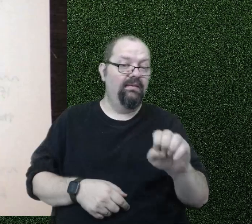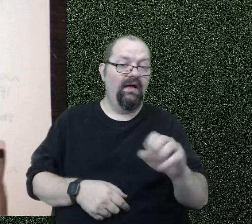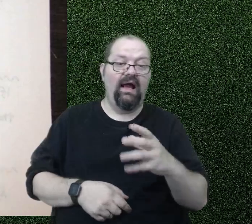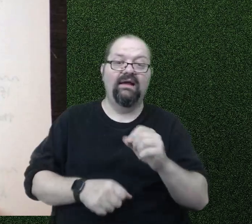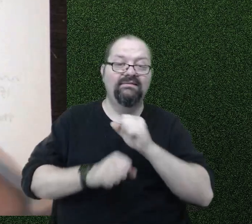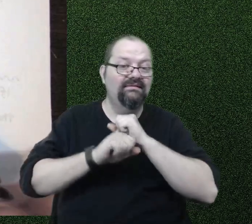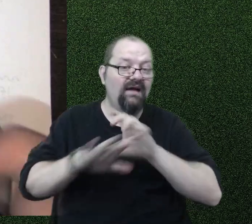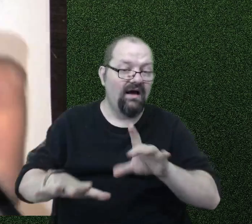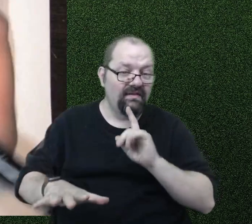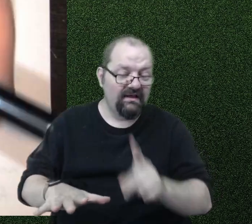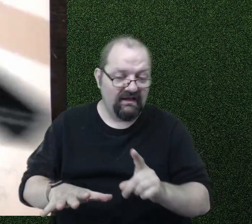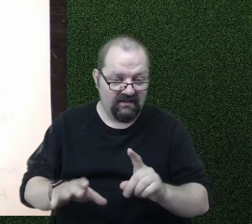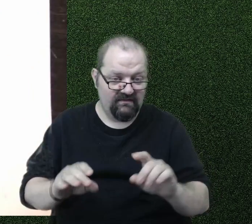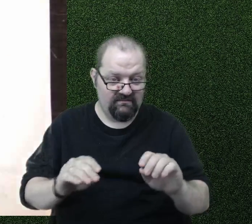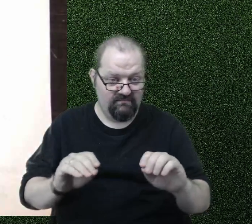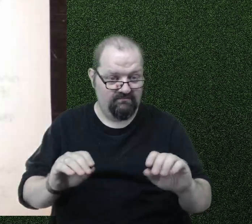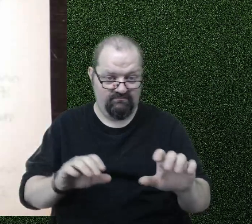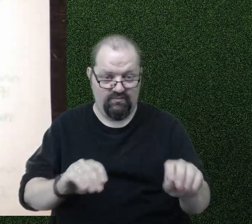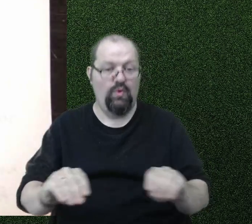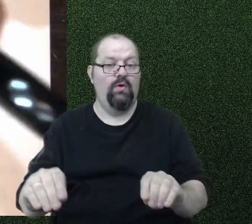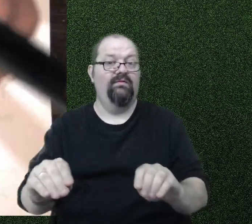means acceleration is 0.